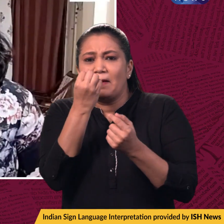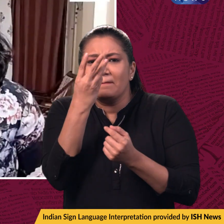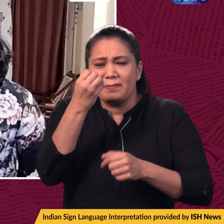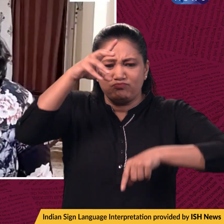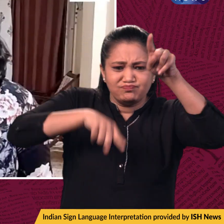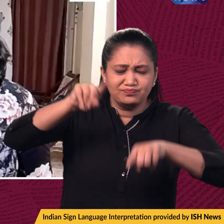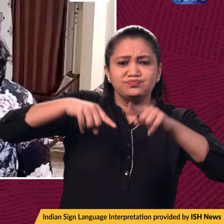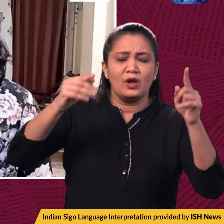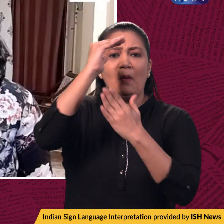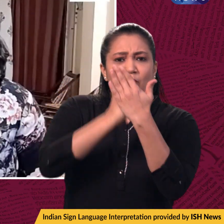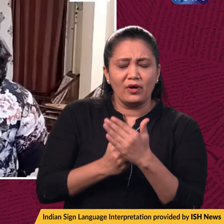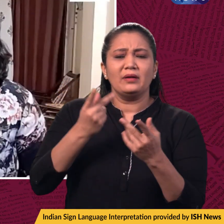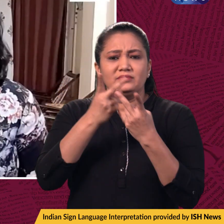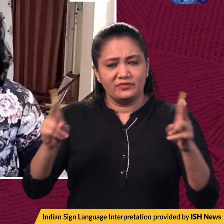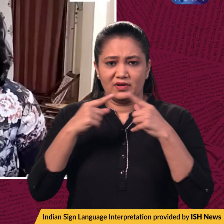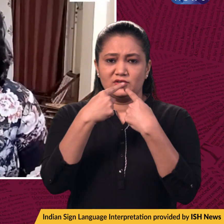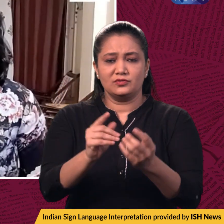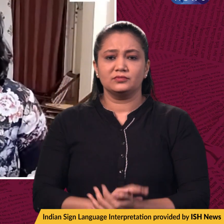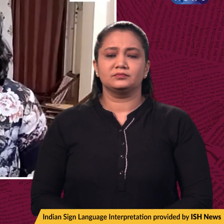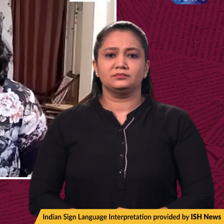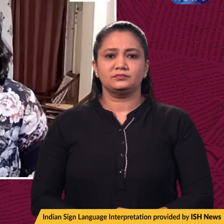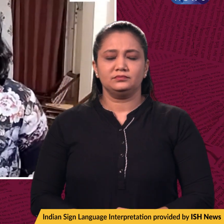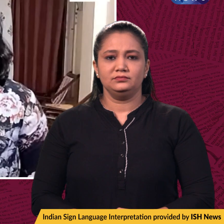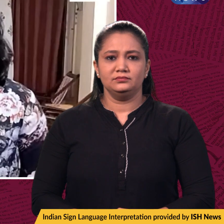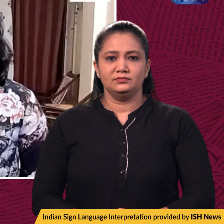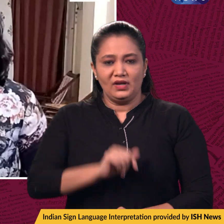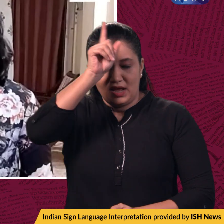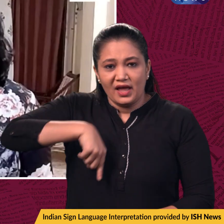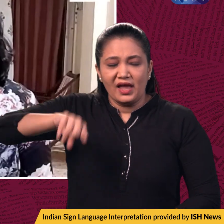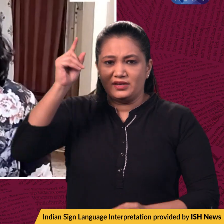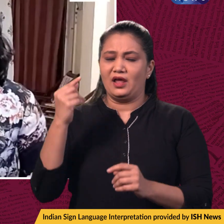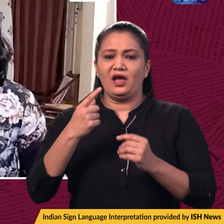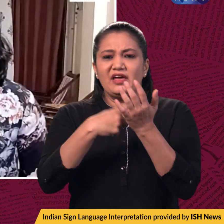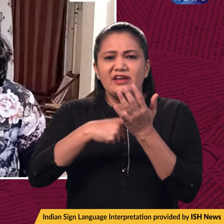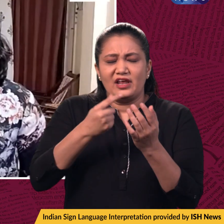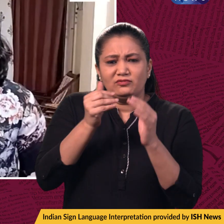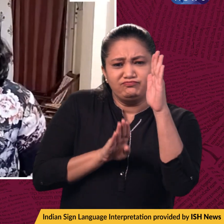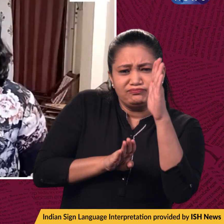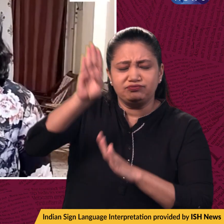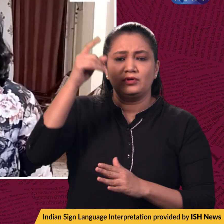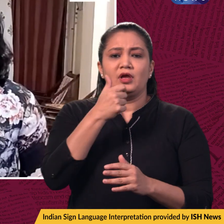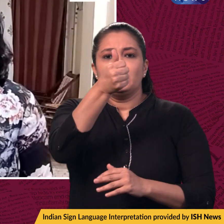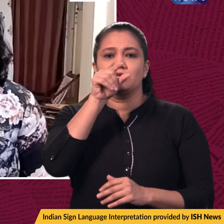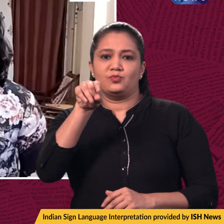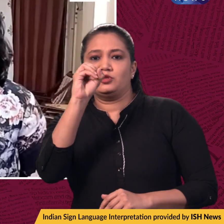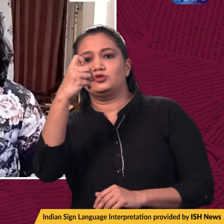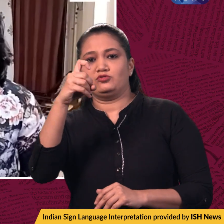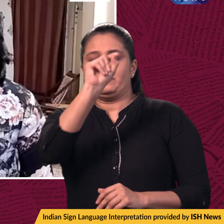and Program Implementation has shown that India's retail inflation has surged to